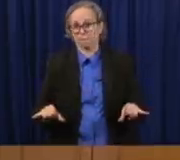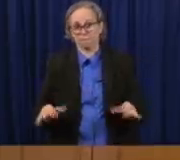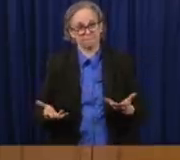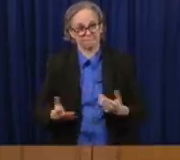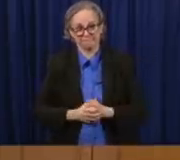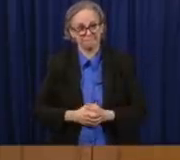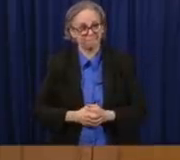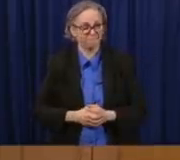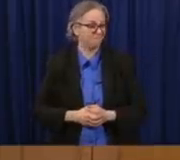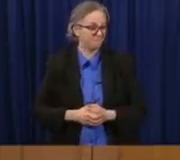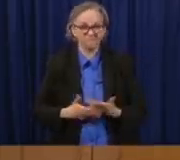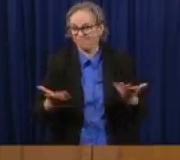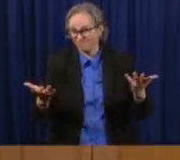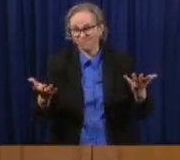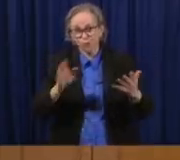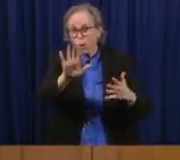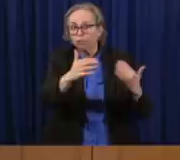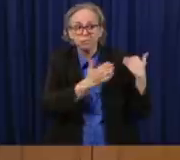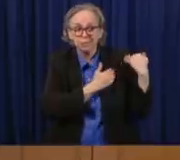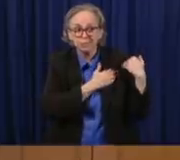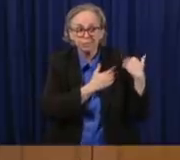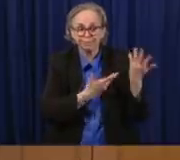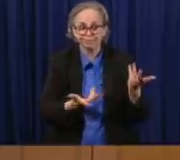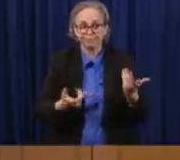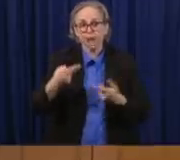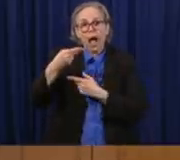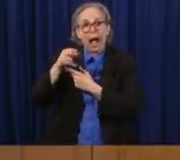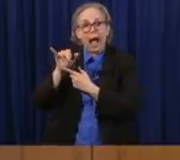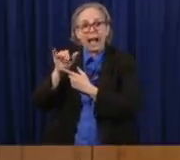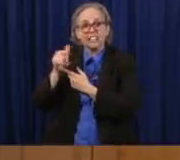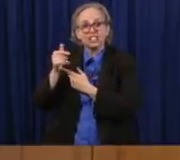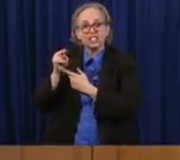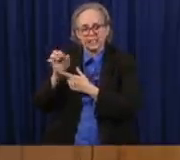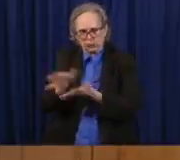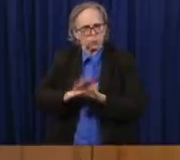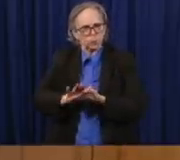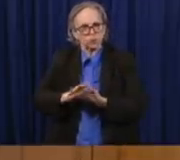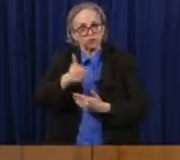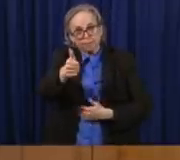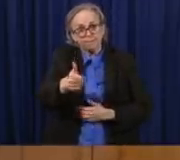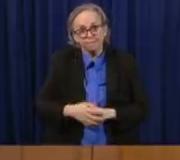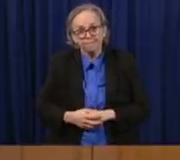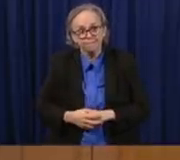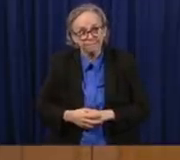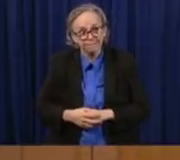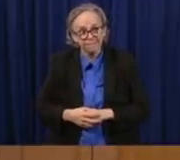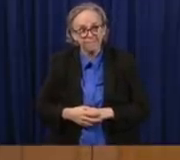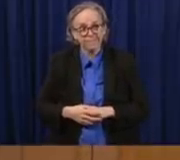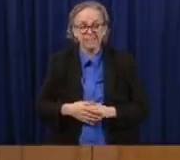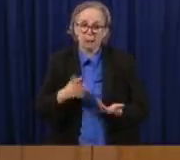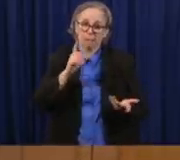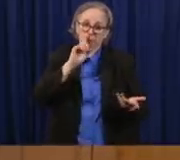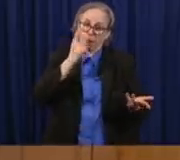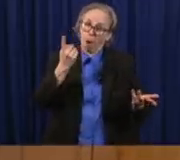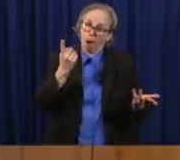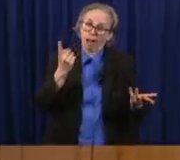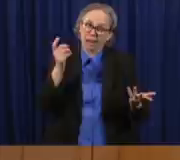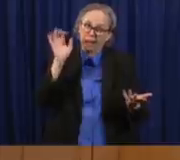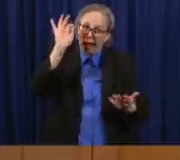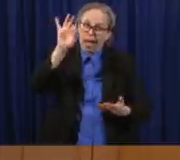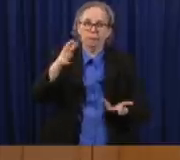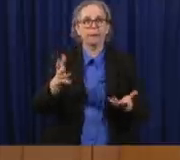is, once again, that great hygiene you're doing, going back to the boring basics again. It's the washing of your hands. It's